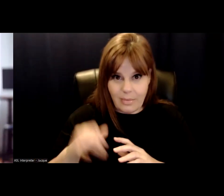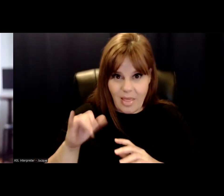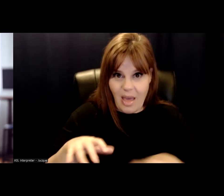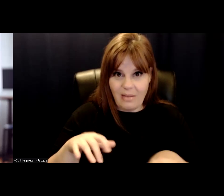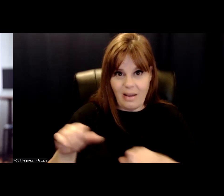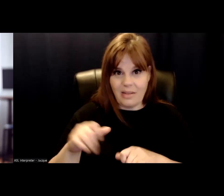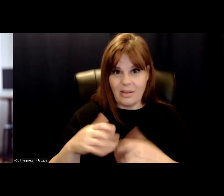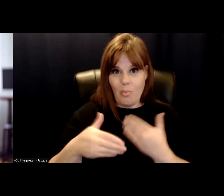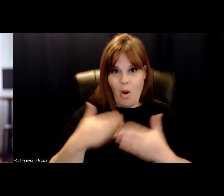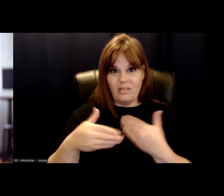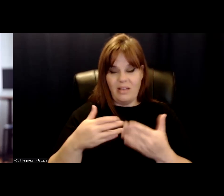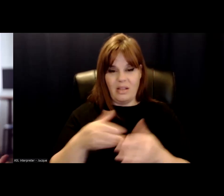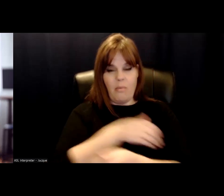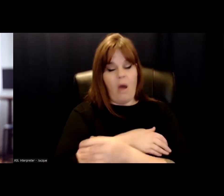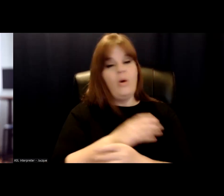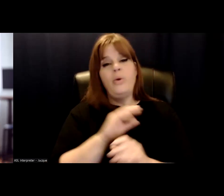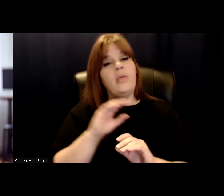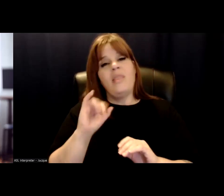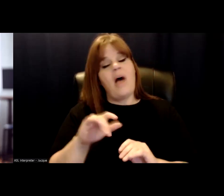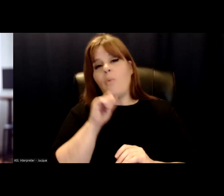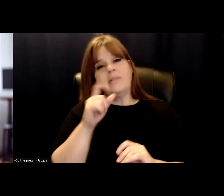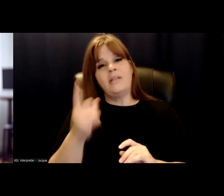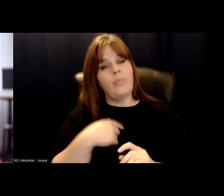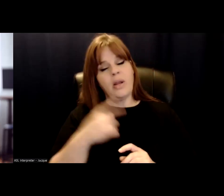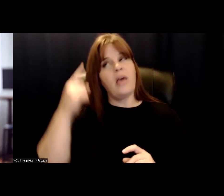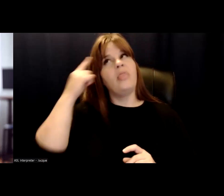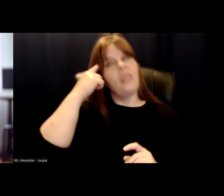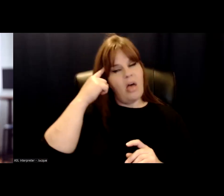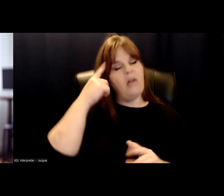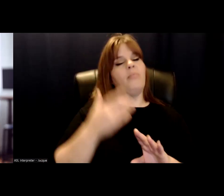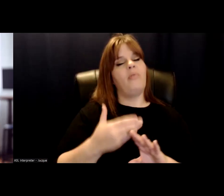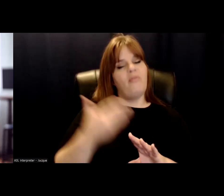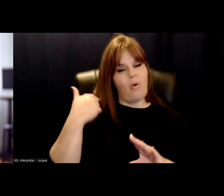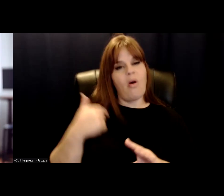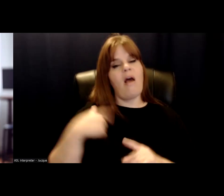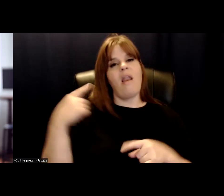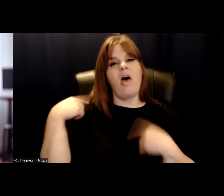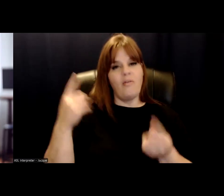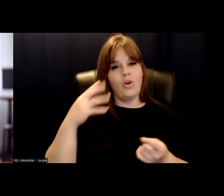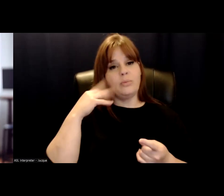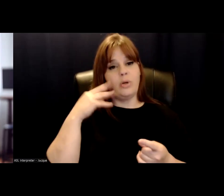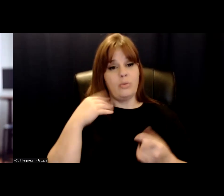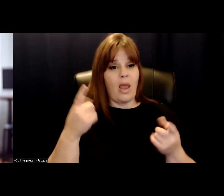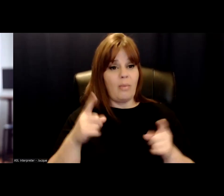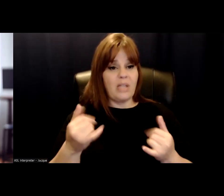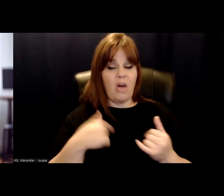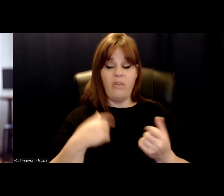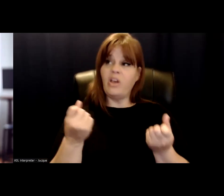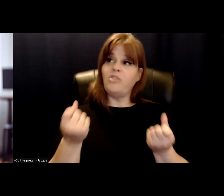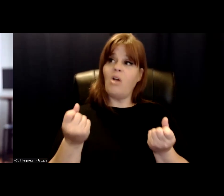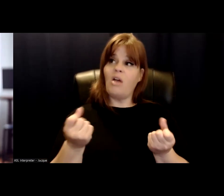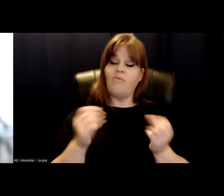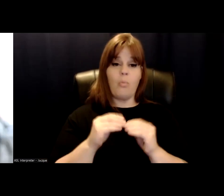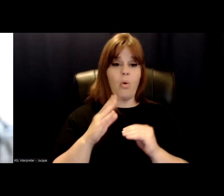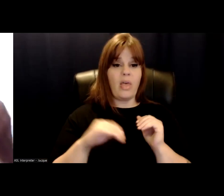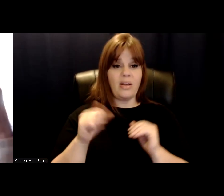something that I ever thought of before I experienced what happens now, which is if I drive for more than 10